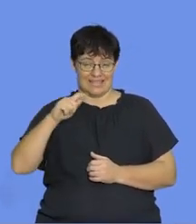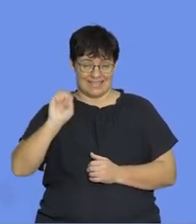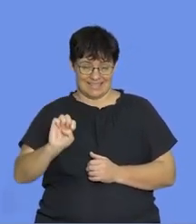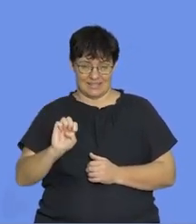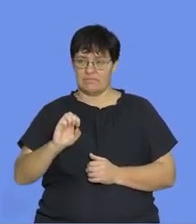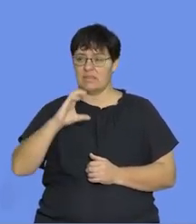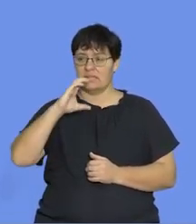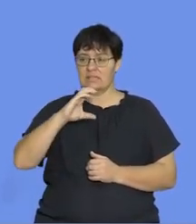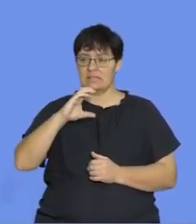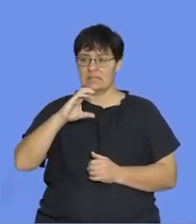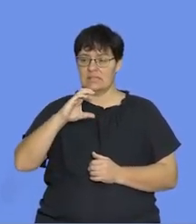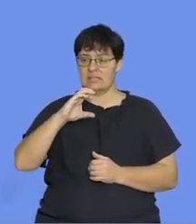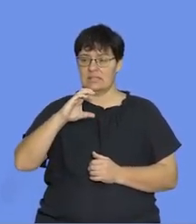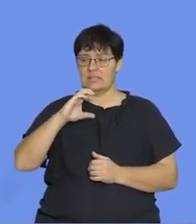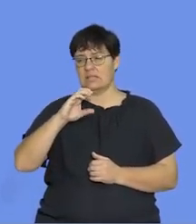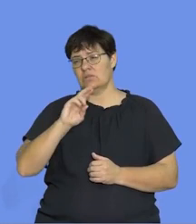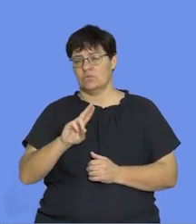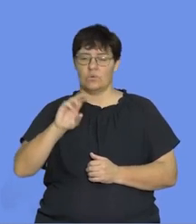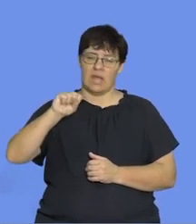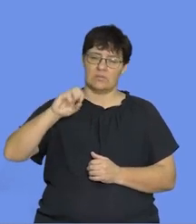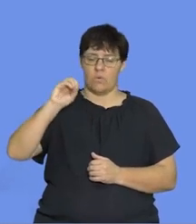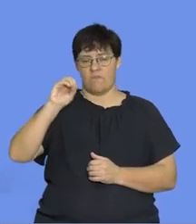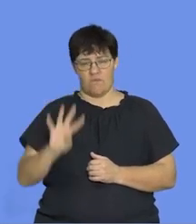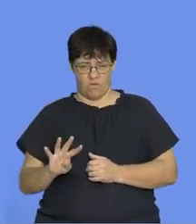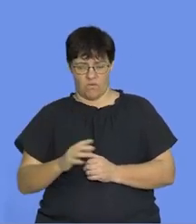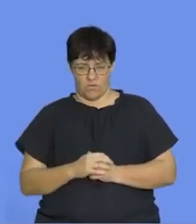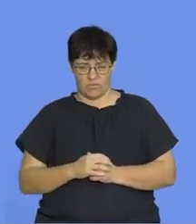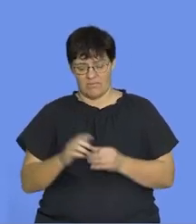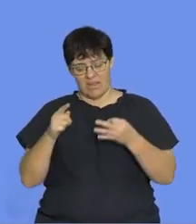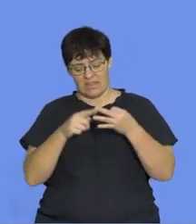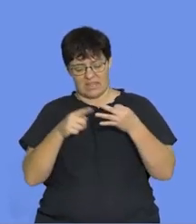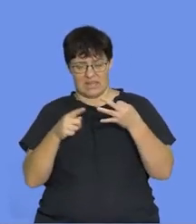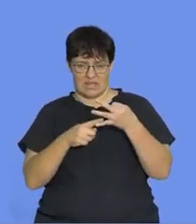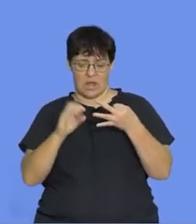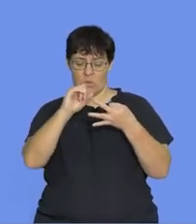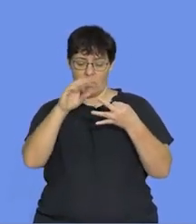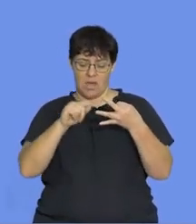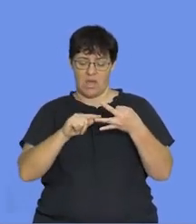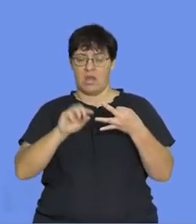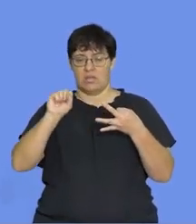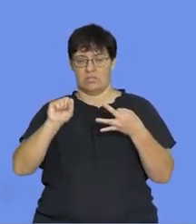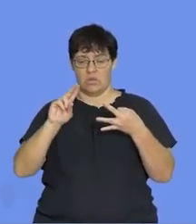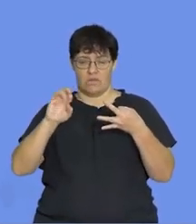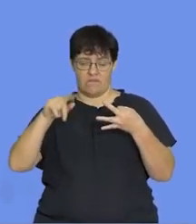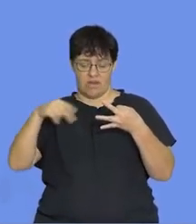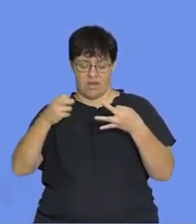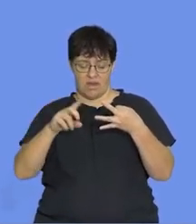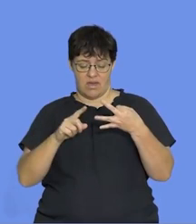sulfate contains copper, sulfur and oxygen in the ratio